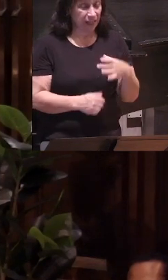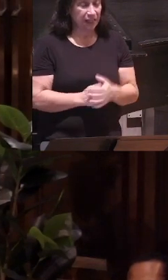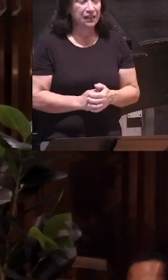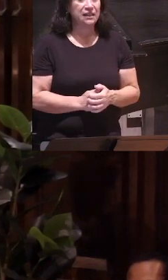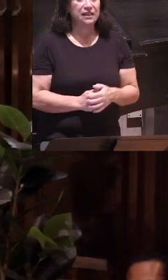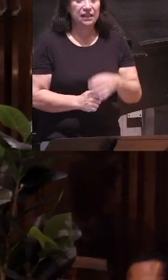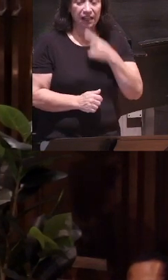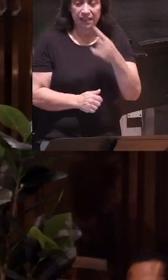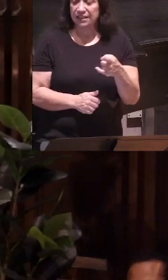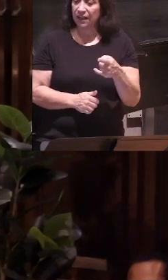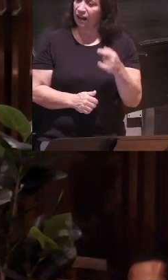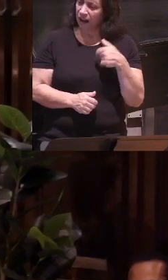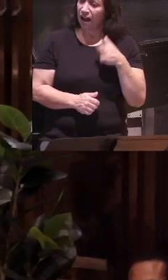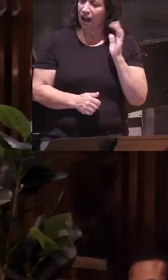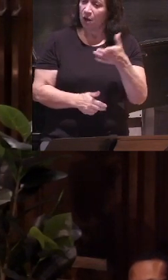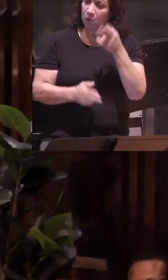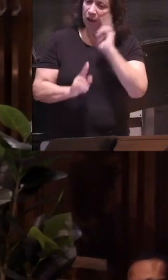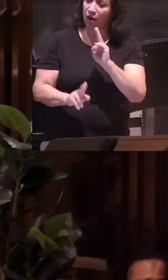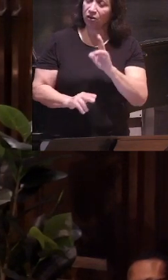And Earl said, I'd be honored.